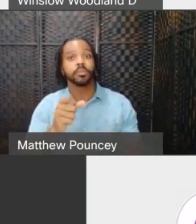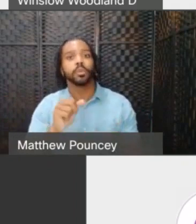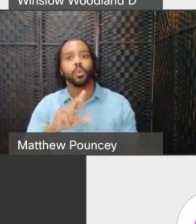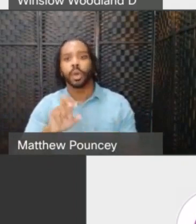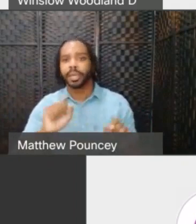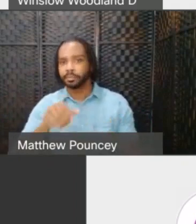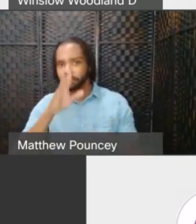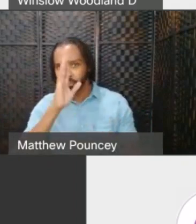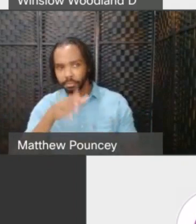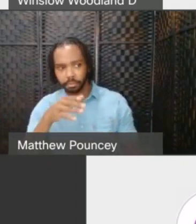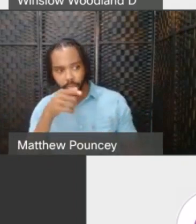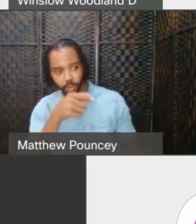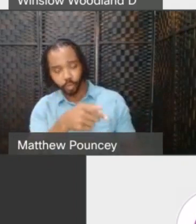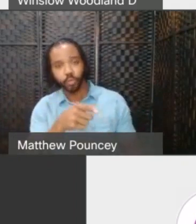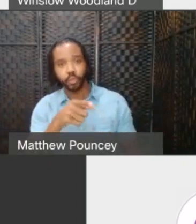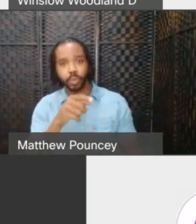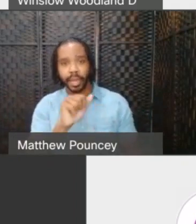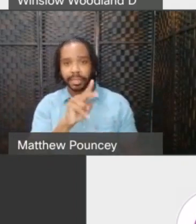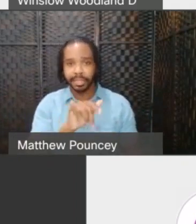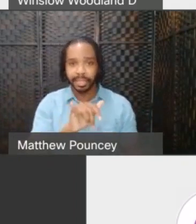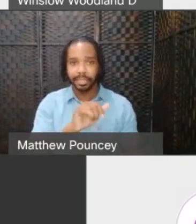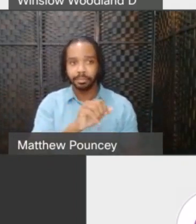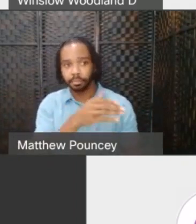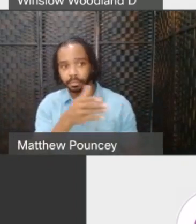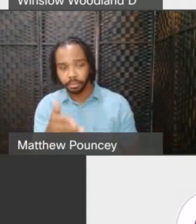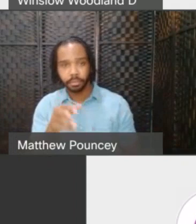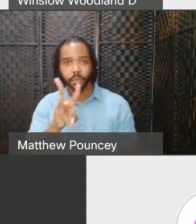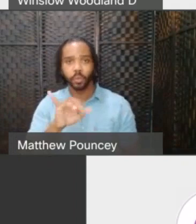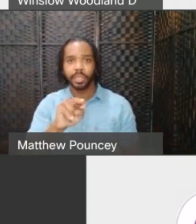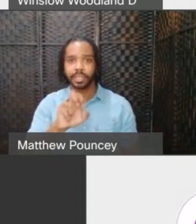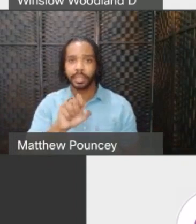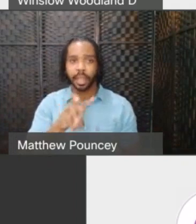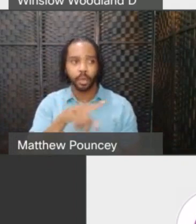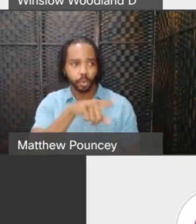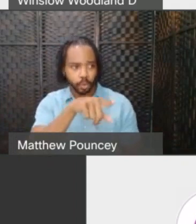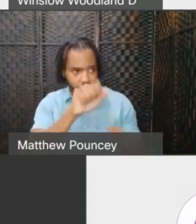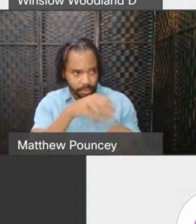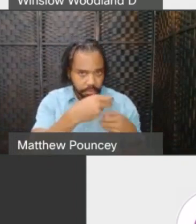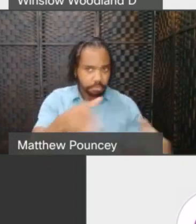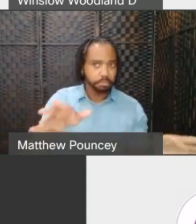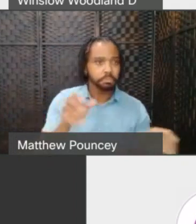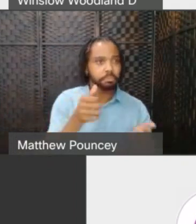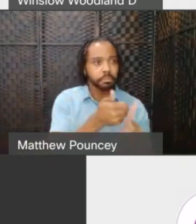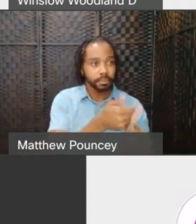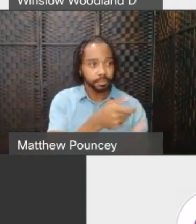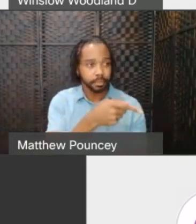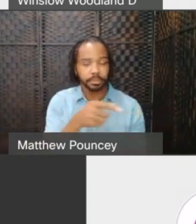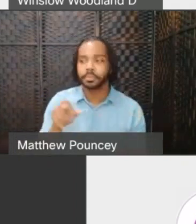you or to Winslow, and you can disseminate it that way. Perfect, thank